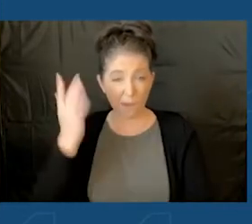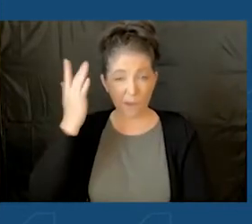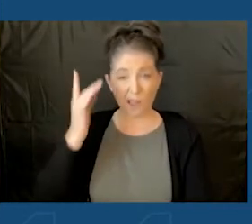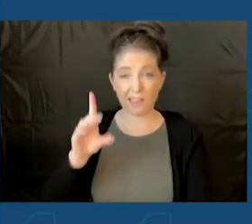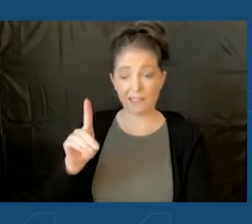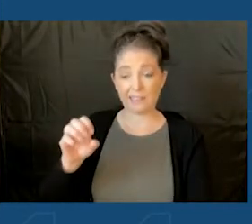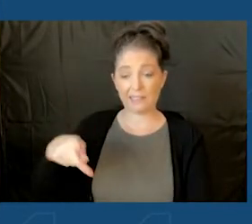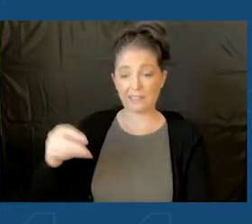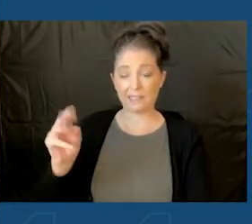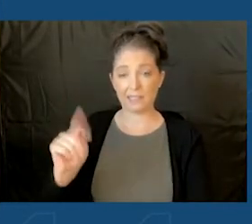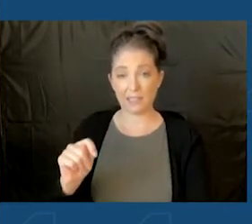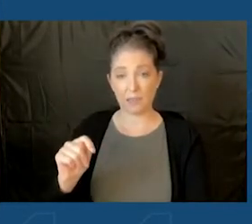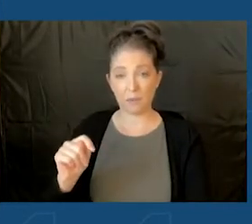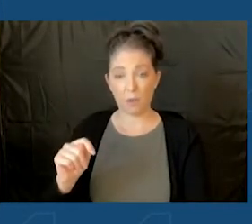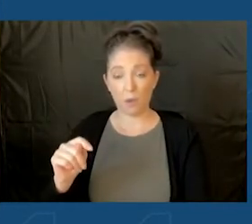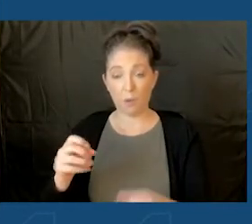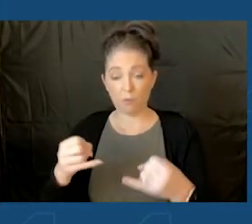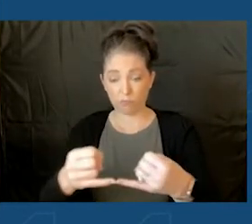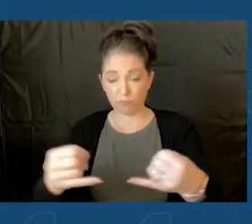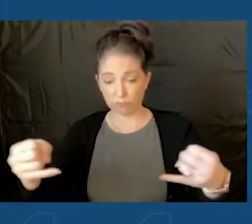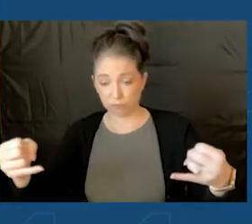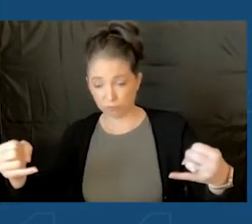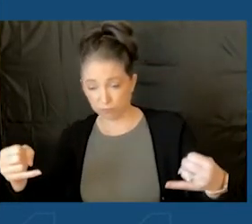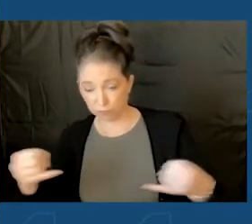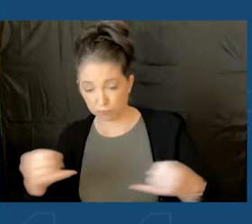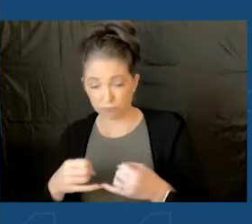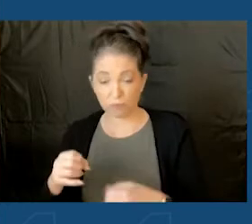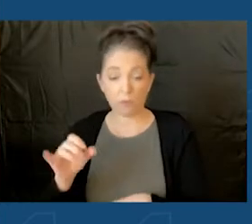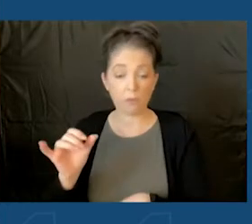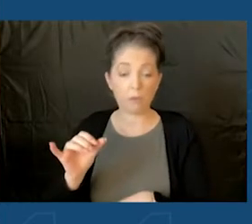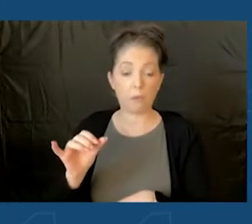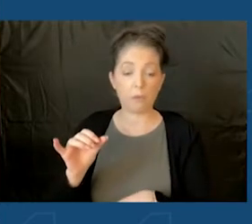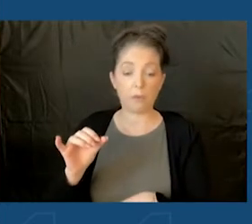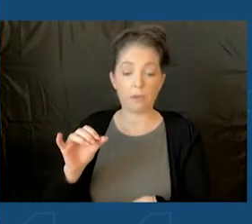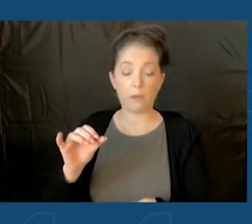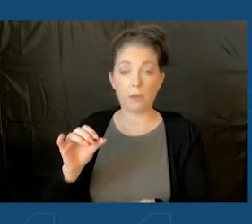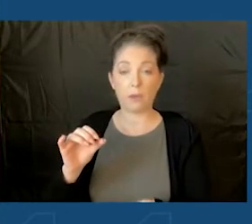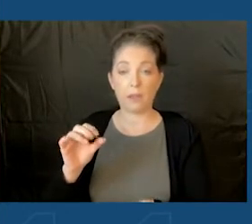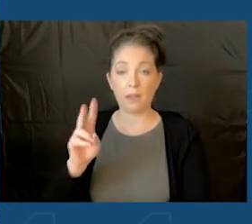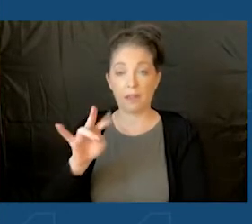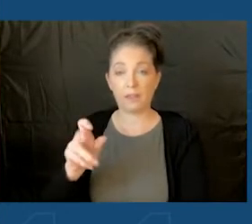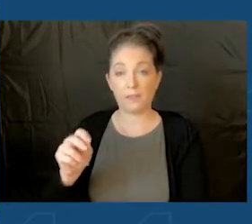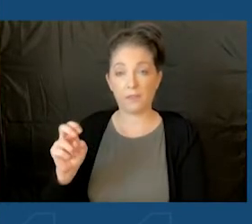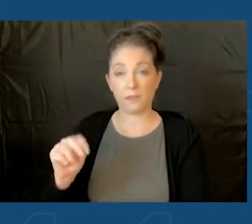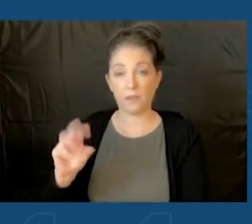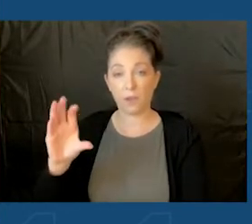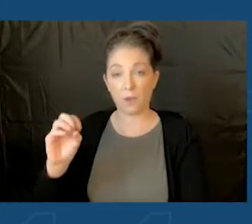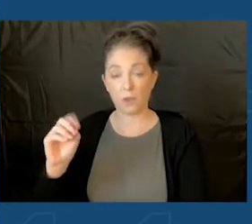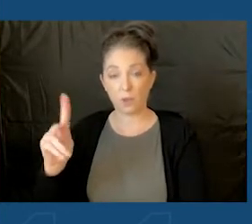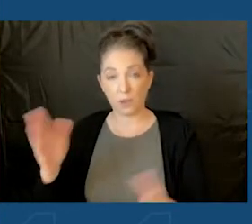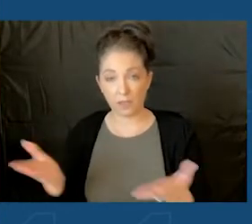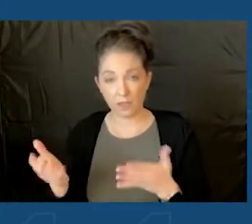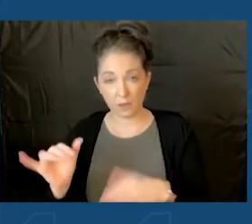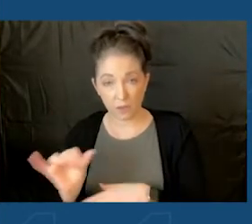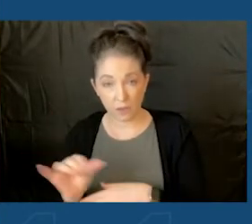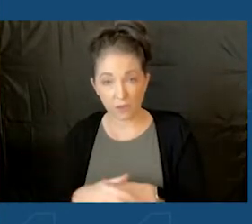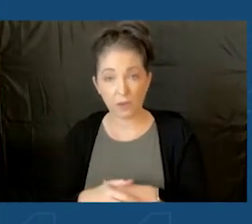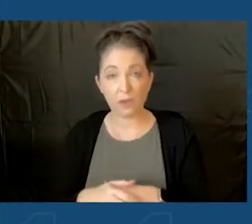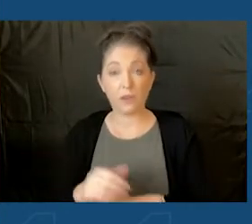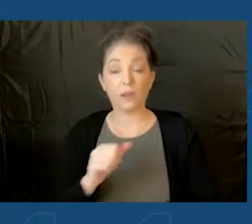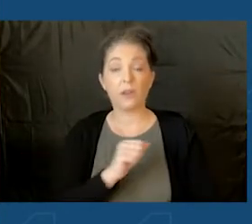Cook, who you'll hear from in a minute, is here as well. And I just want to acknowledge my other partner in government, Assemblymember